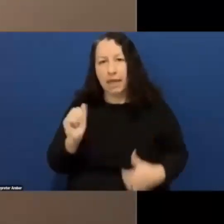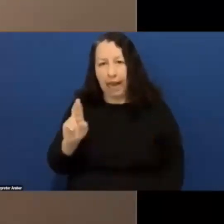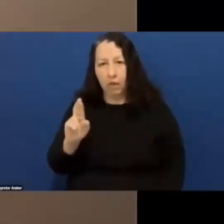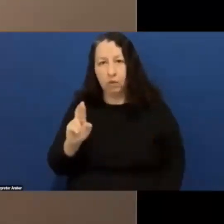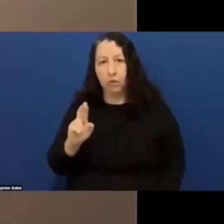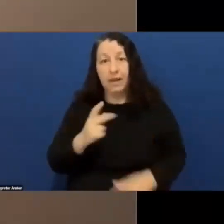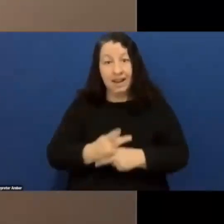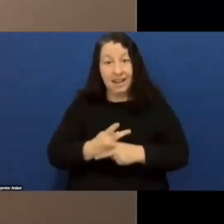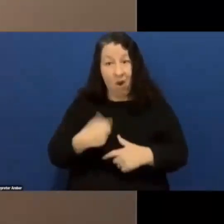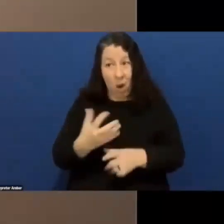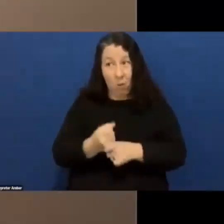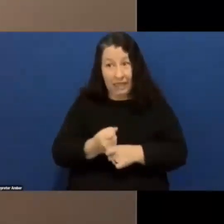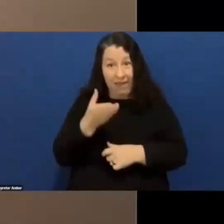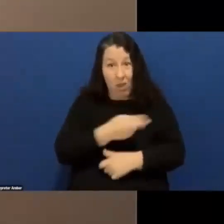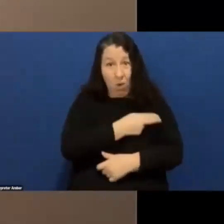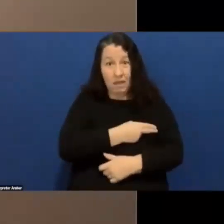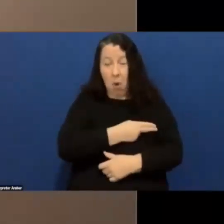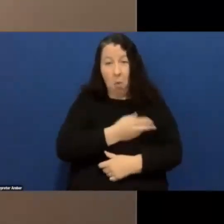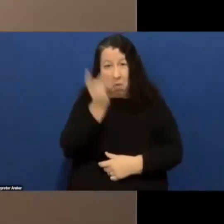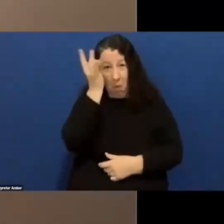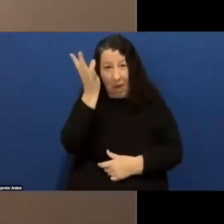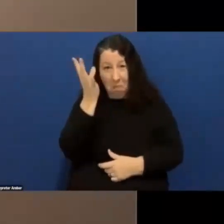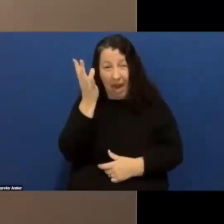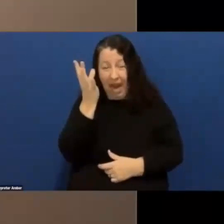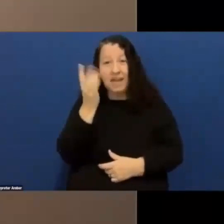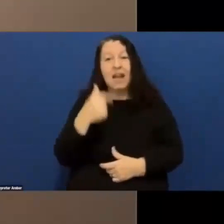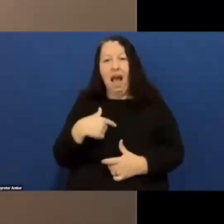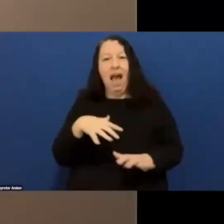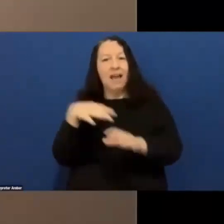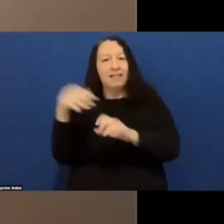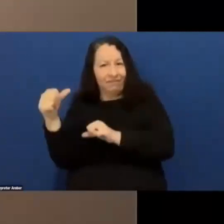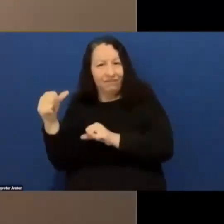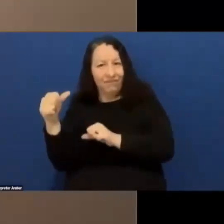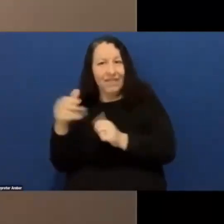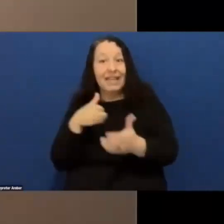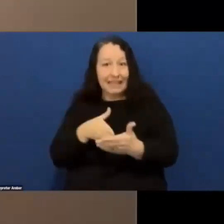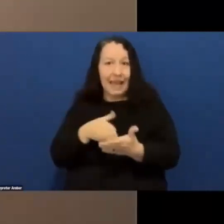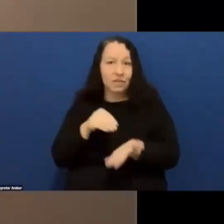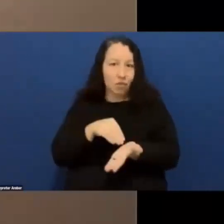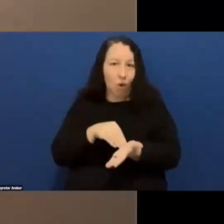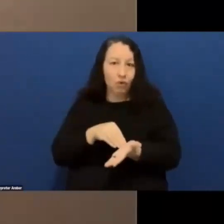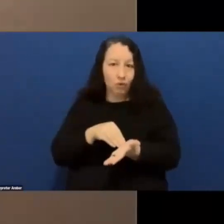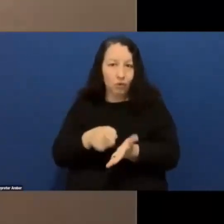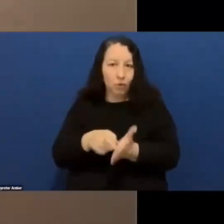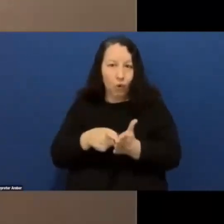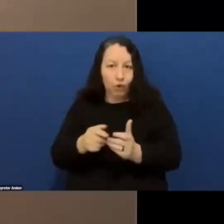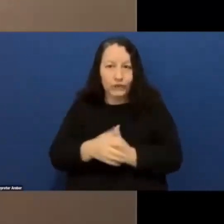that I checked myself out against doctors' orders. I went home expecting to